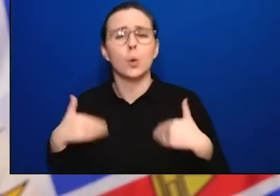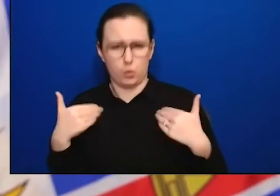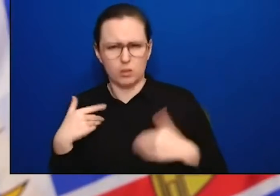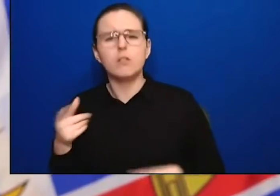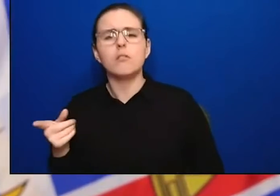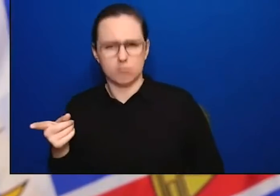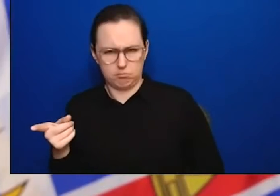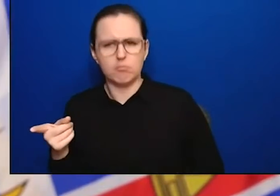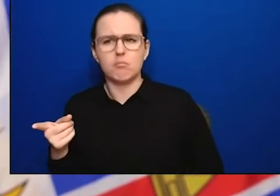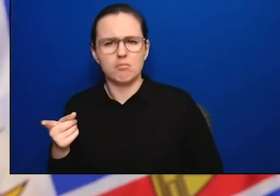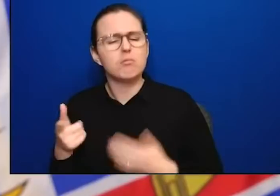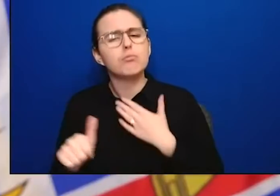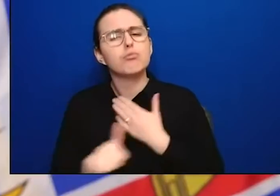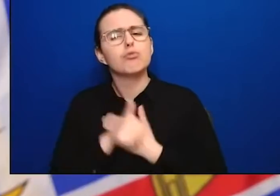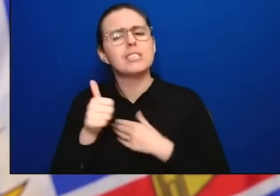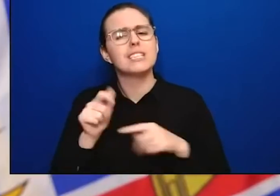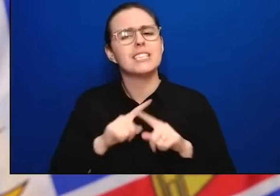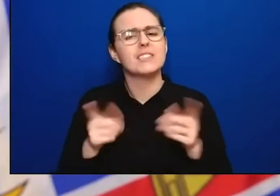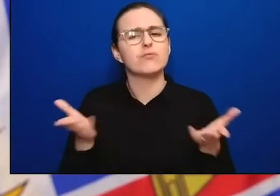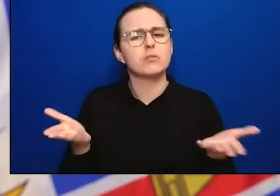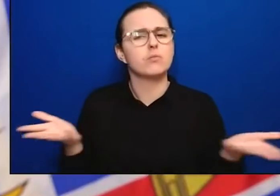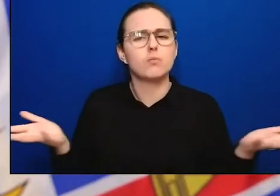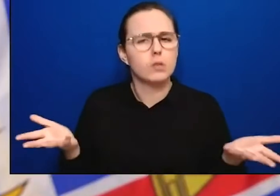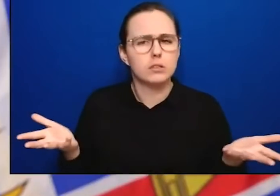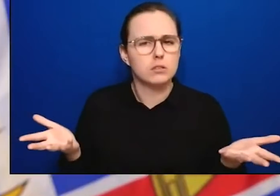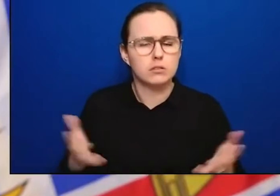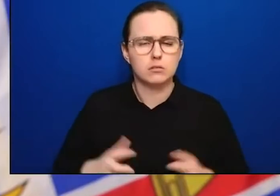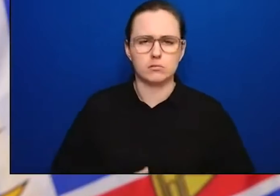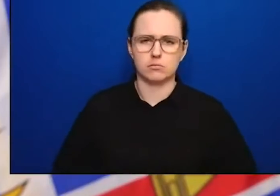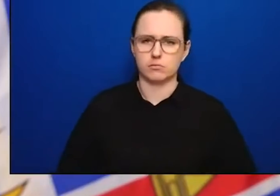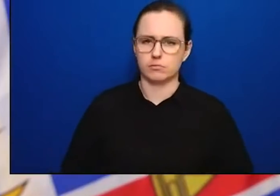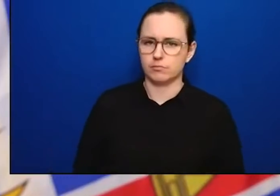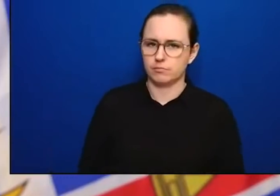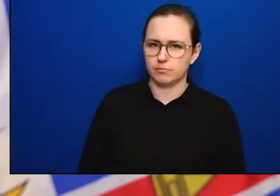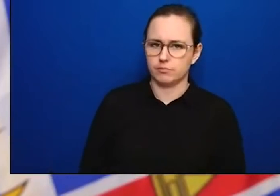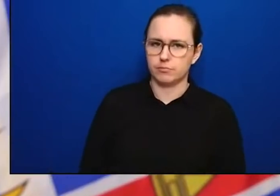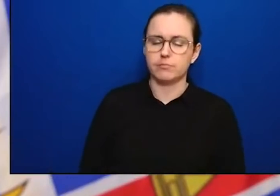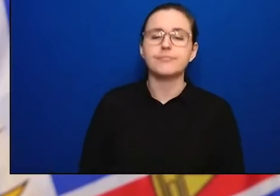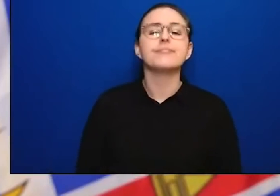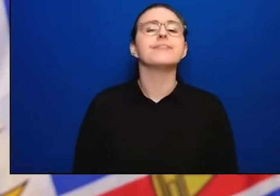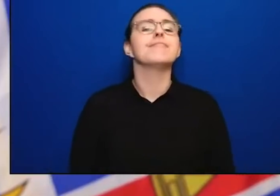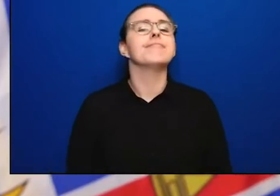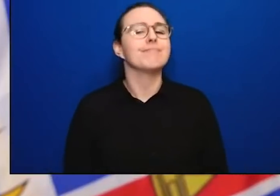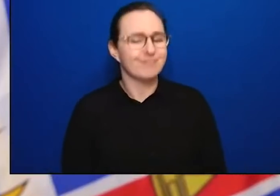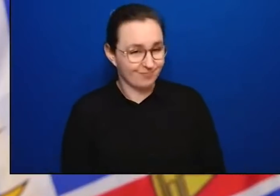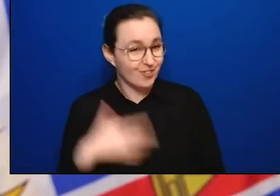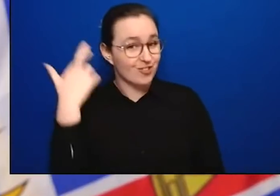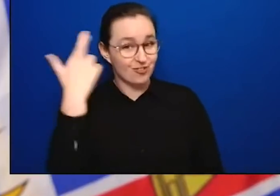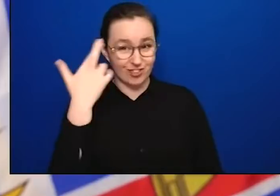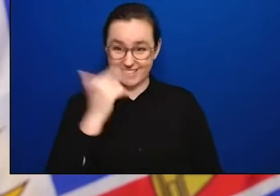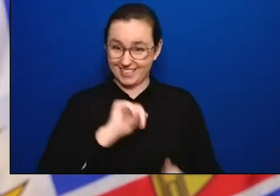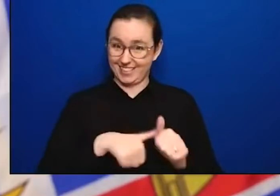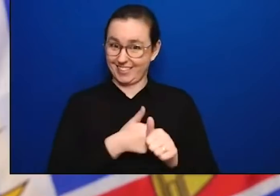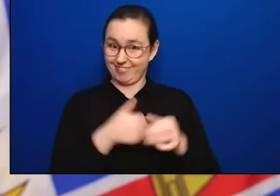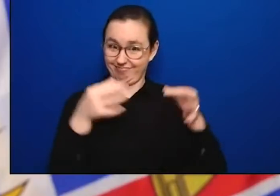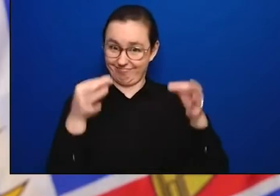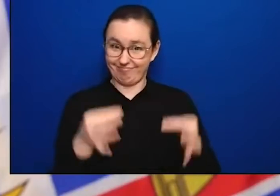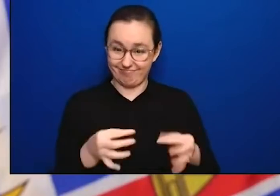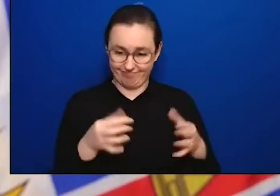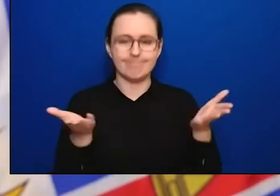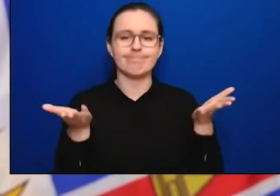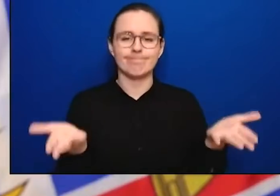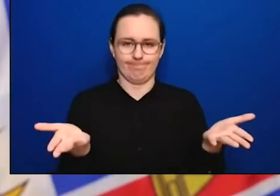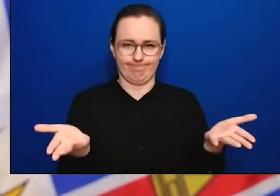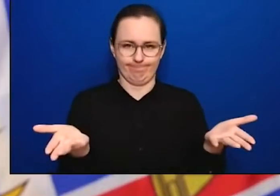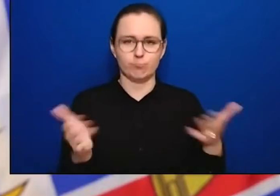start operating again next week, and the other stays closed. Why are they different, and what's the different risk? Well, it is a little bit to do with risk, and it